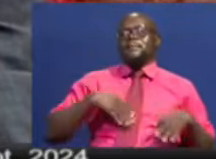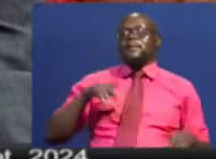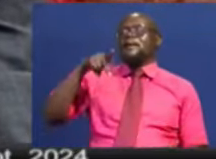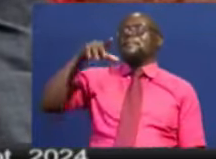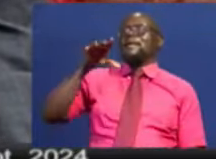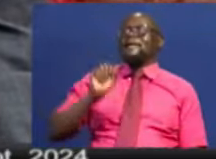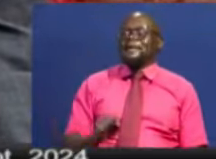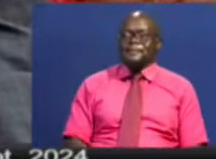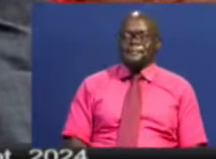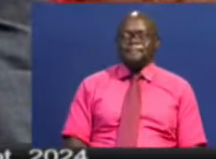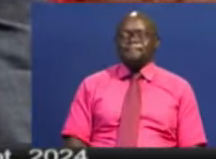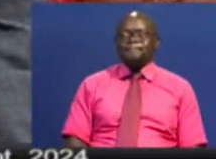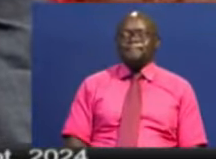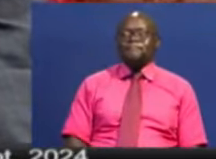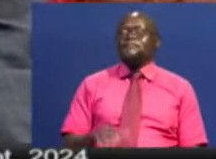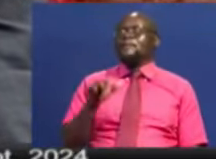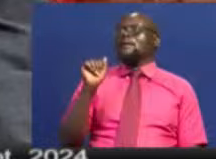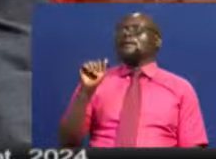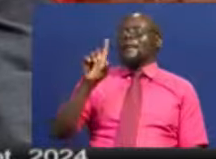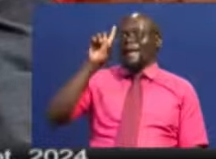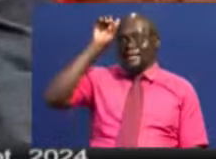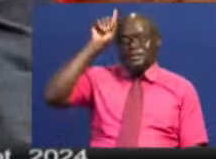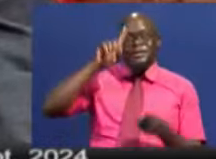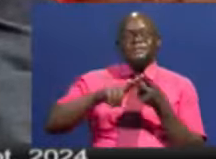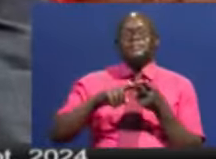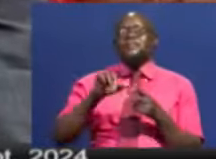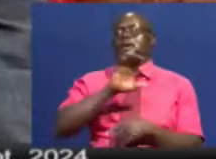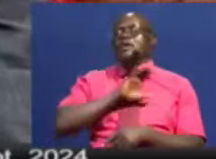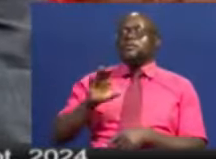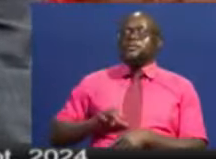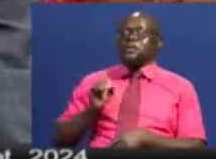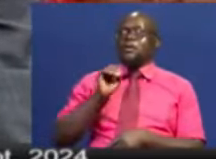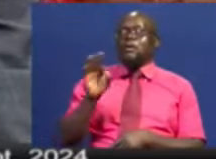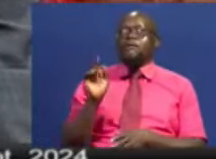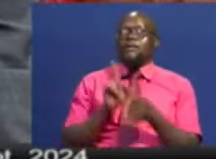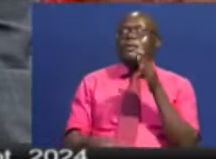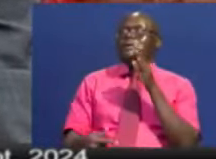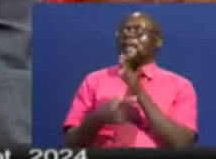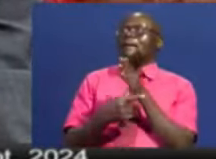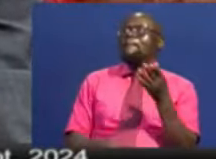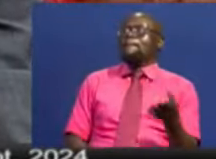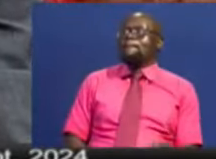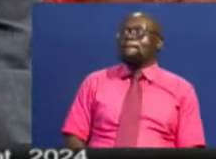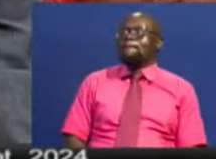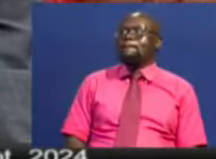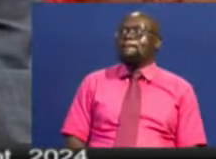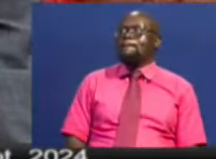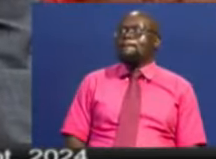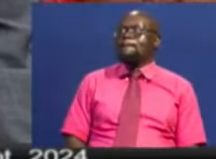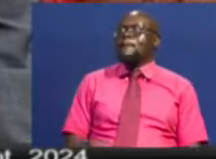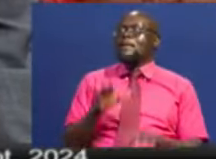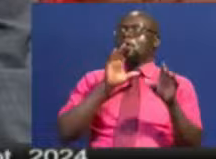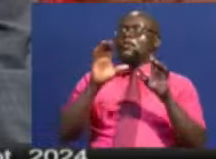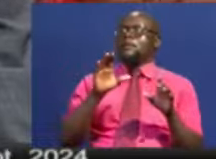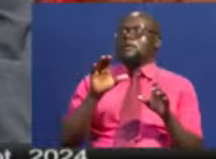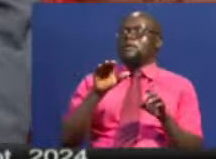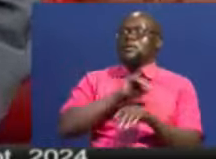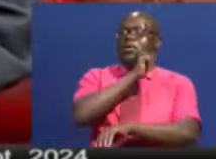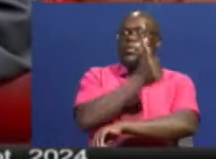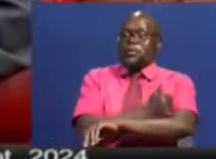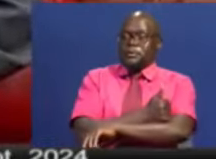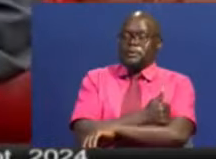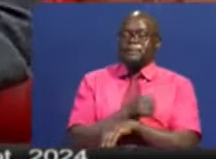PSS, AG, we pass here even commission of what this is called, commission of communication authority, Mr.